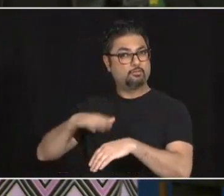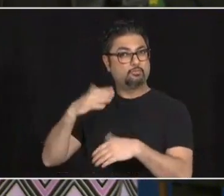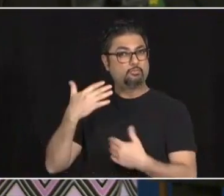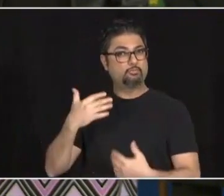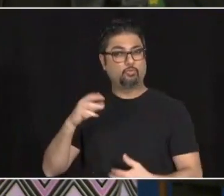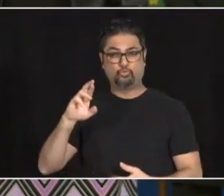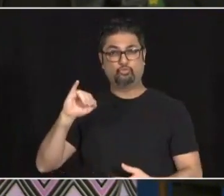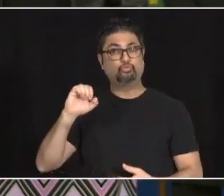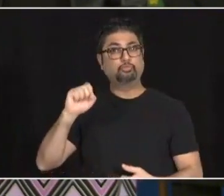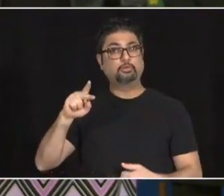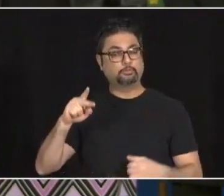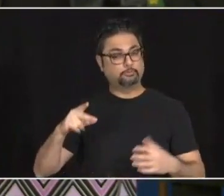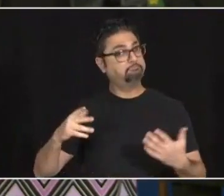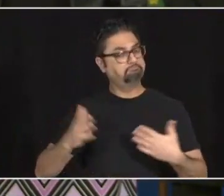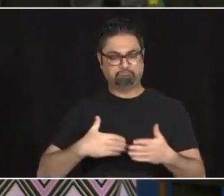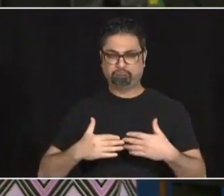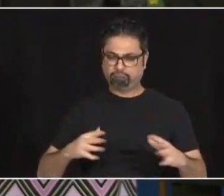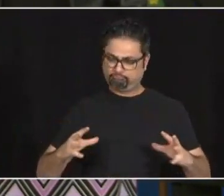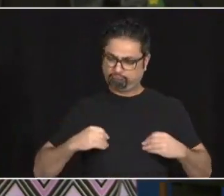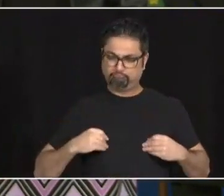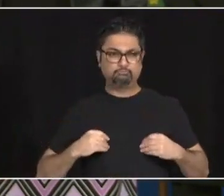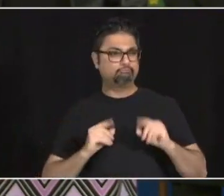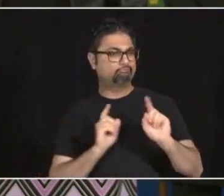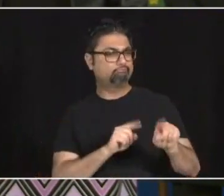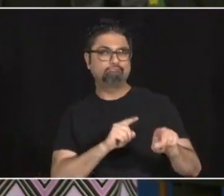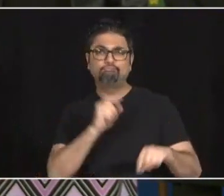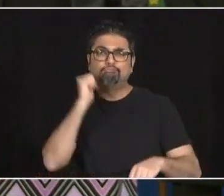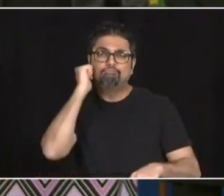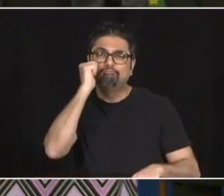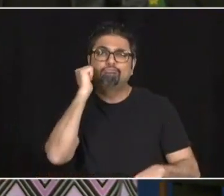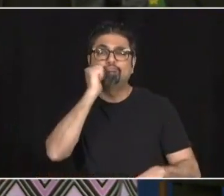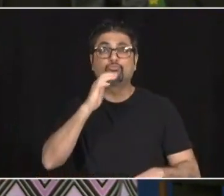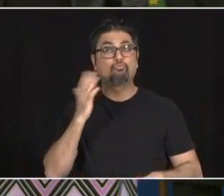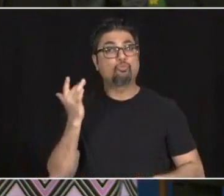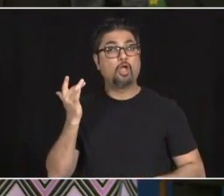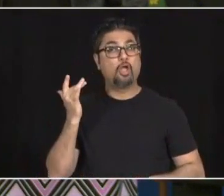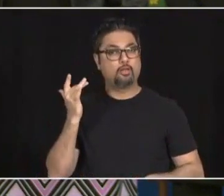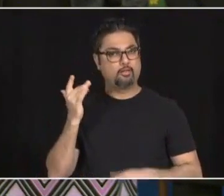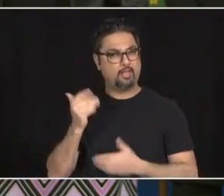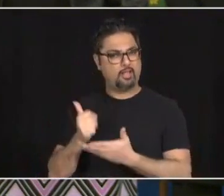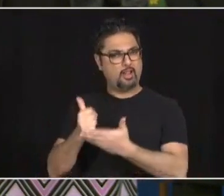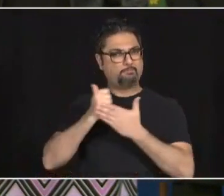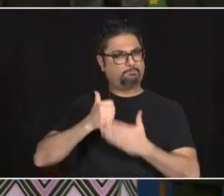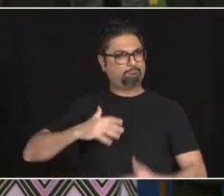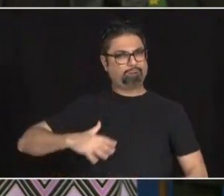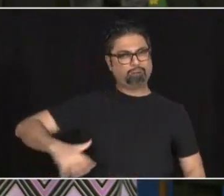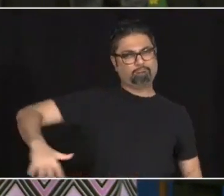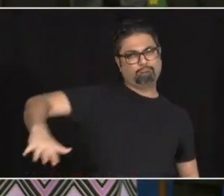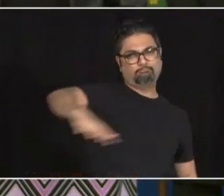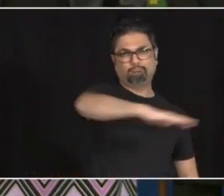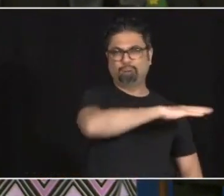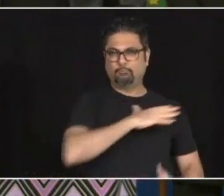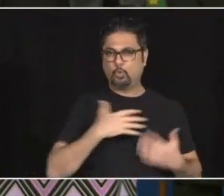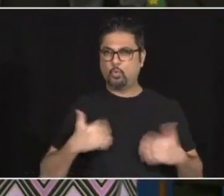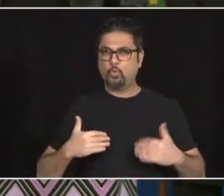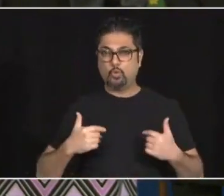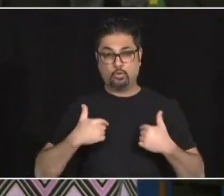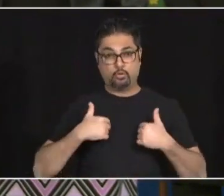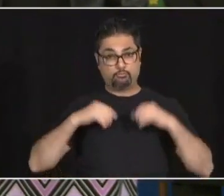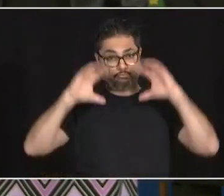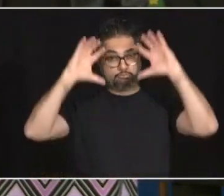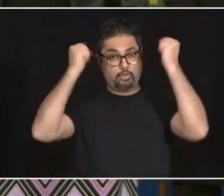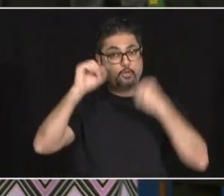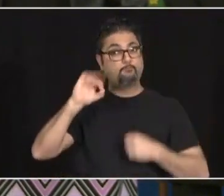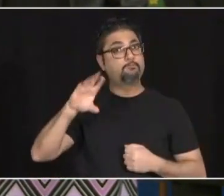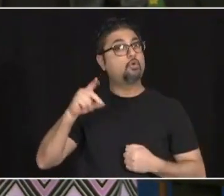this to look out for us. And as Premier, it's my job to look out for them.